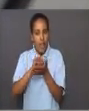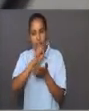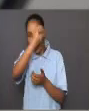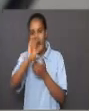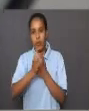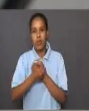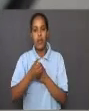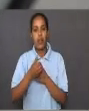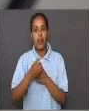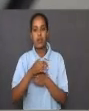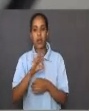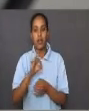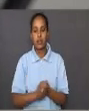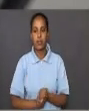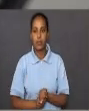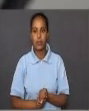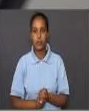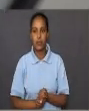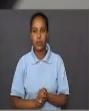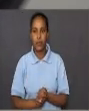record that temperature as well.